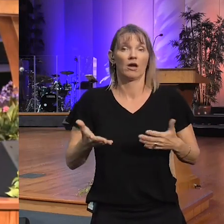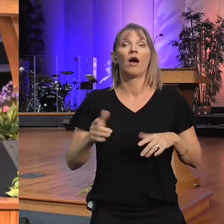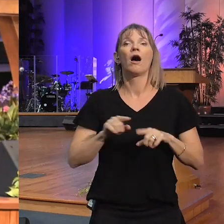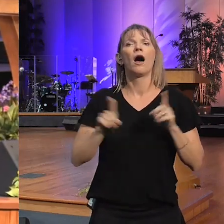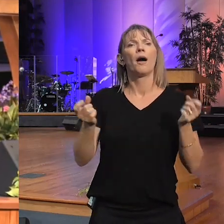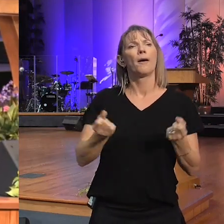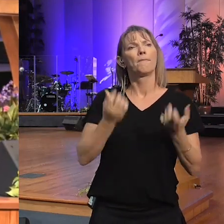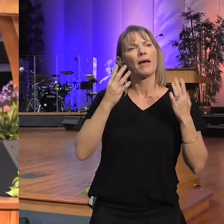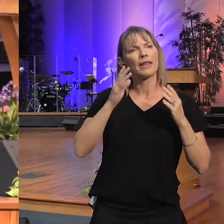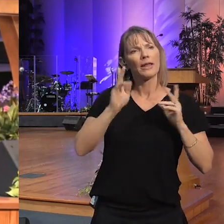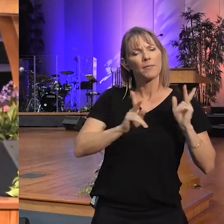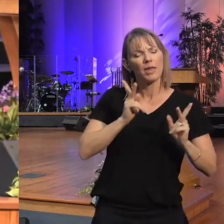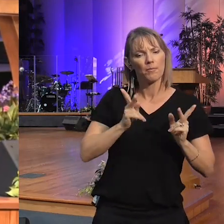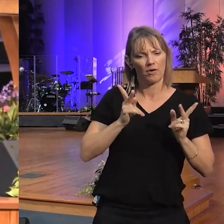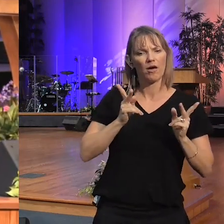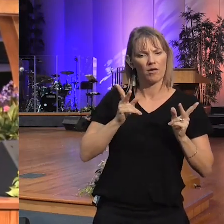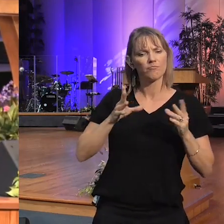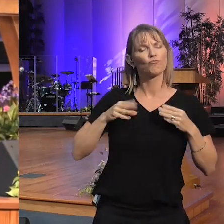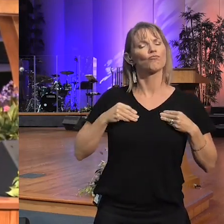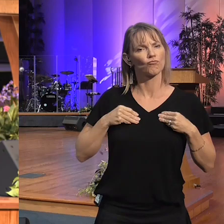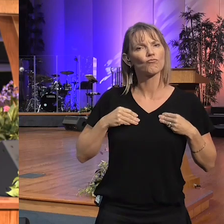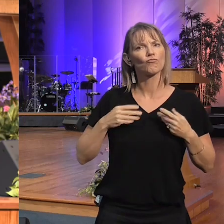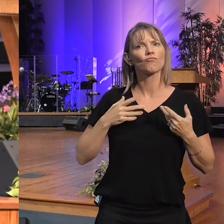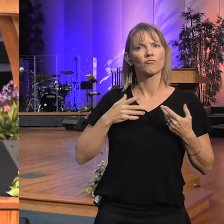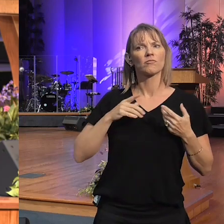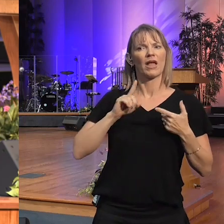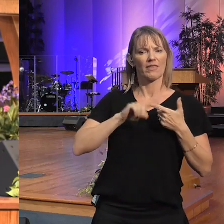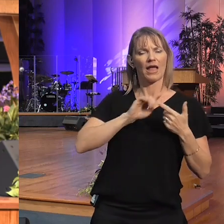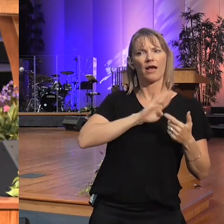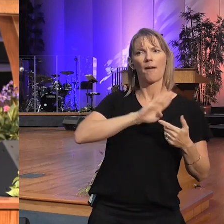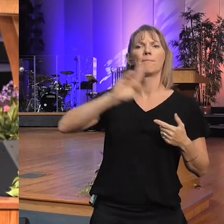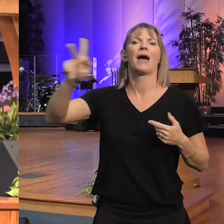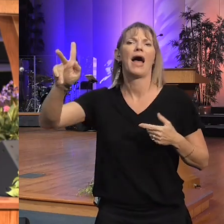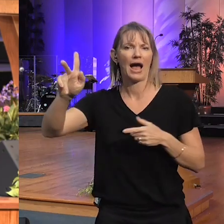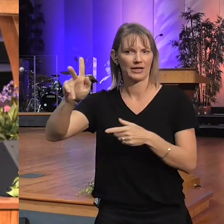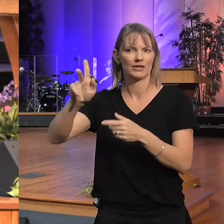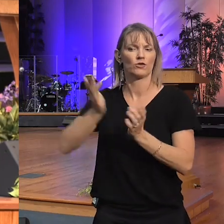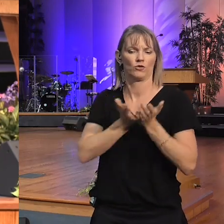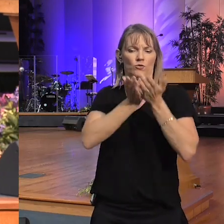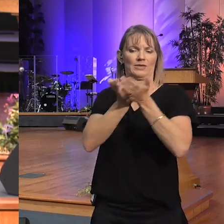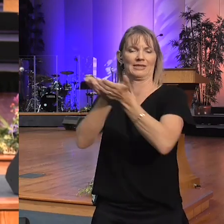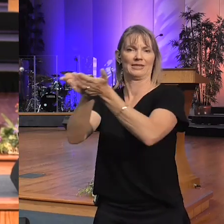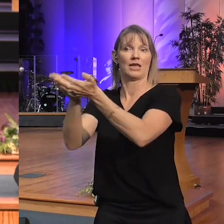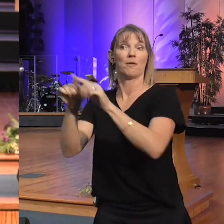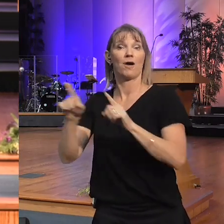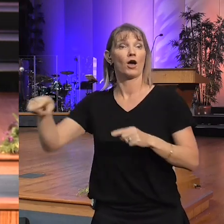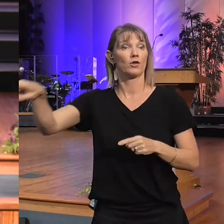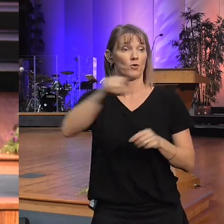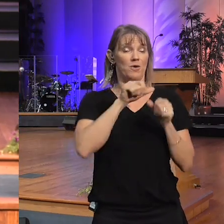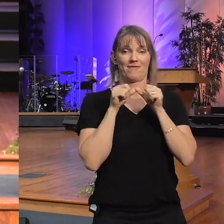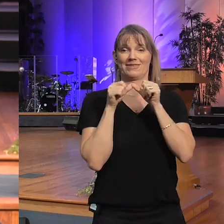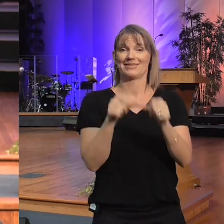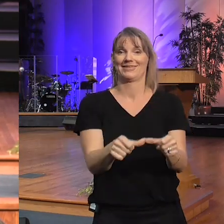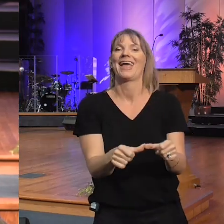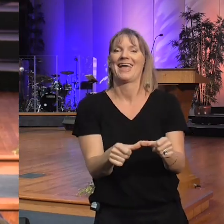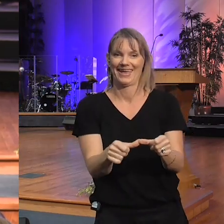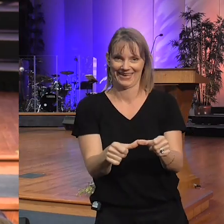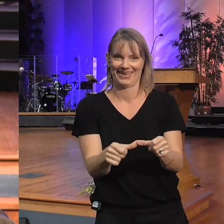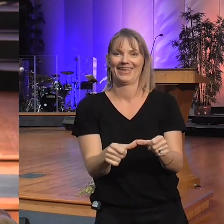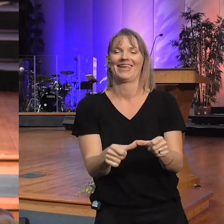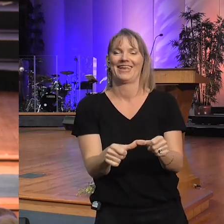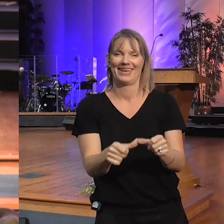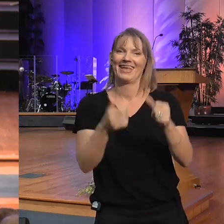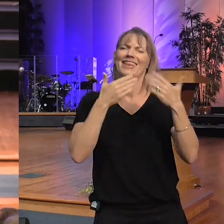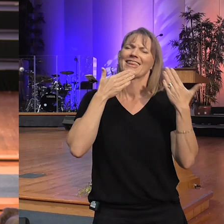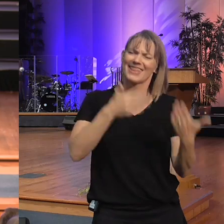have received that work and the lessons and have gone back to sea, which is fine. But you folks have stayed here. And